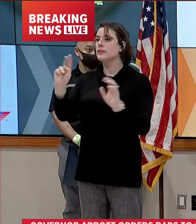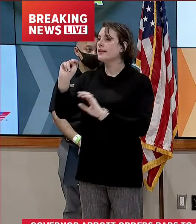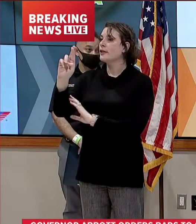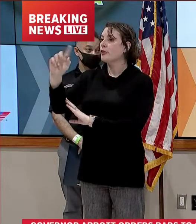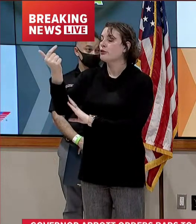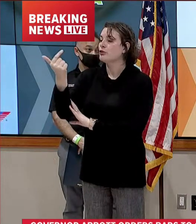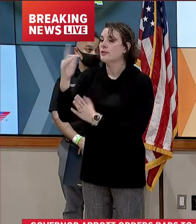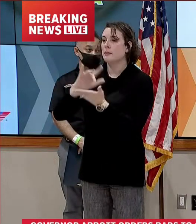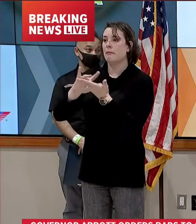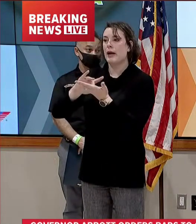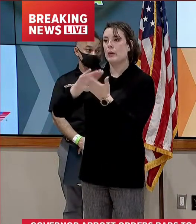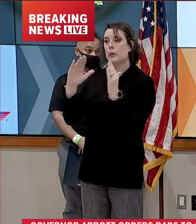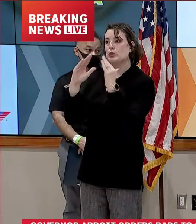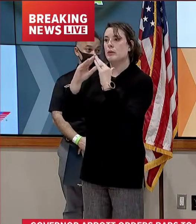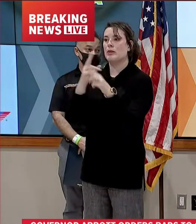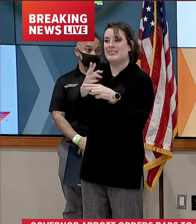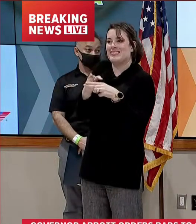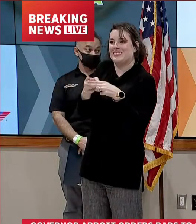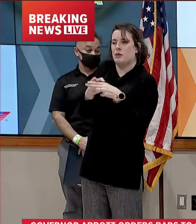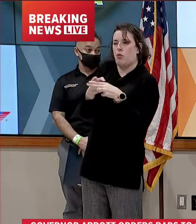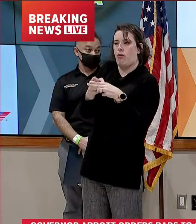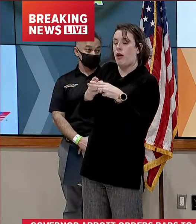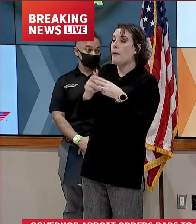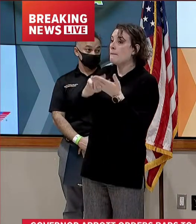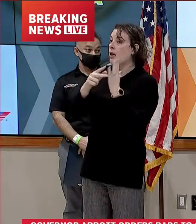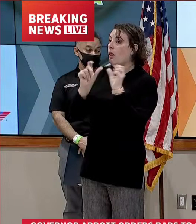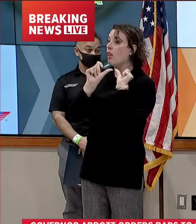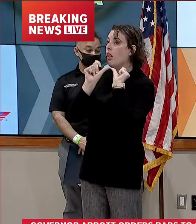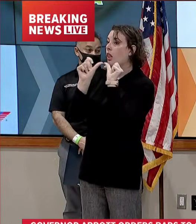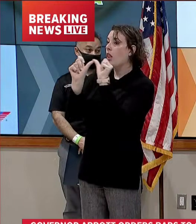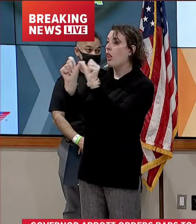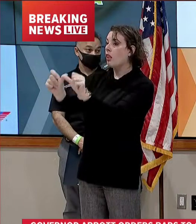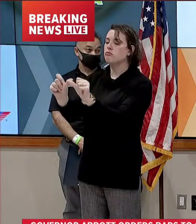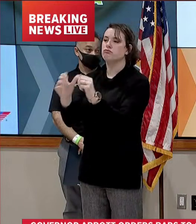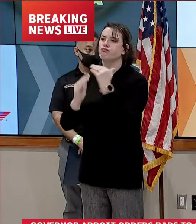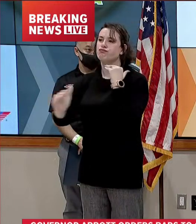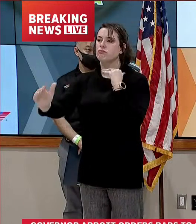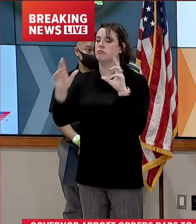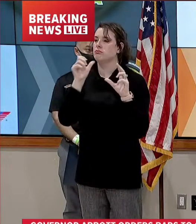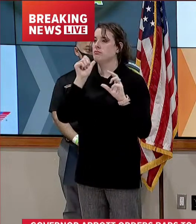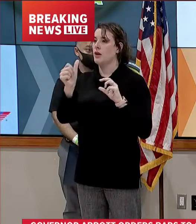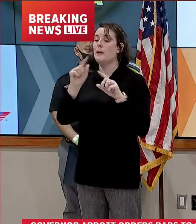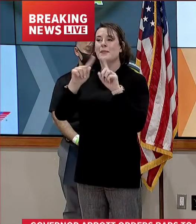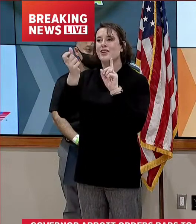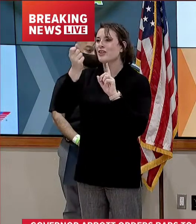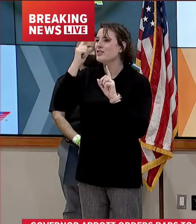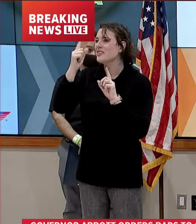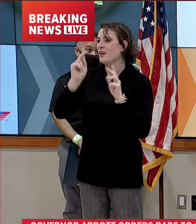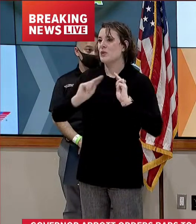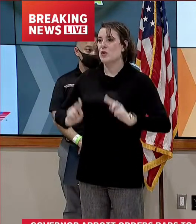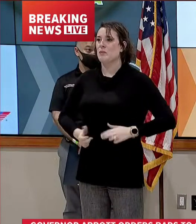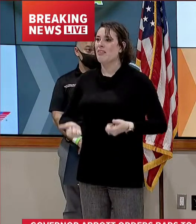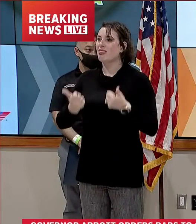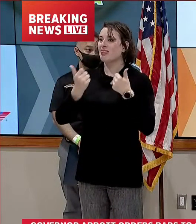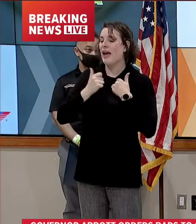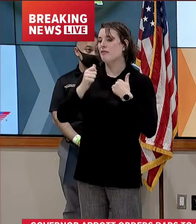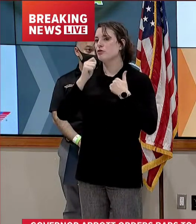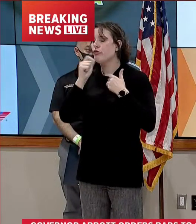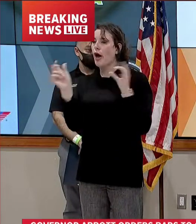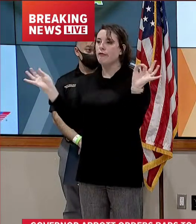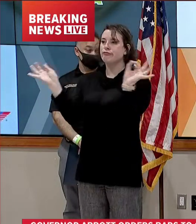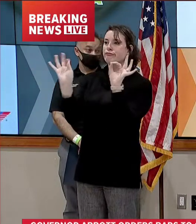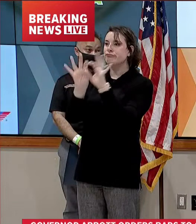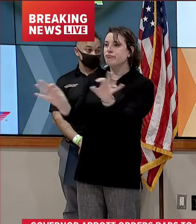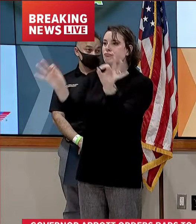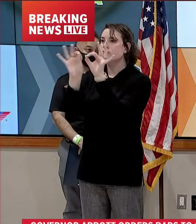Shelter is temporary. It is not long-term. And again, human lives are not collateral. The point is not to figure out how can we